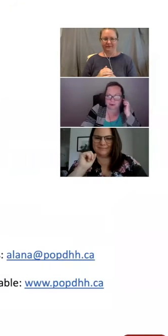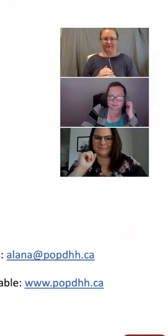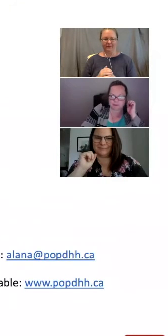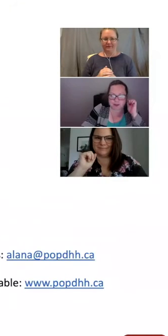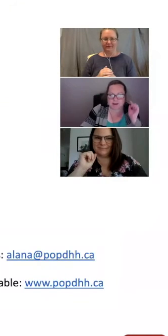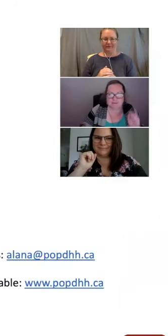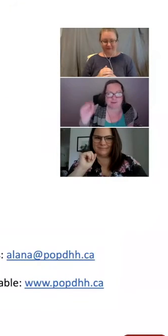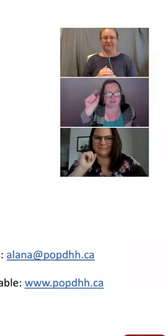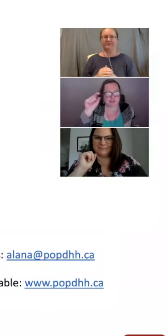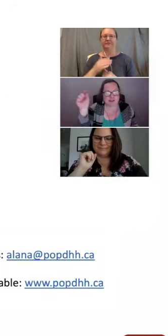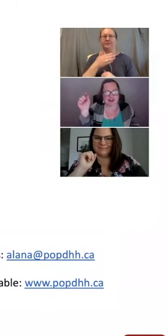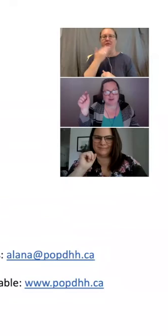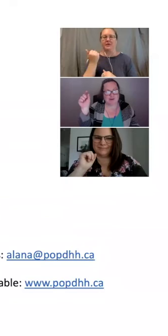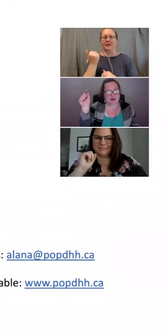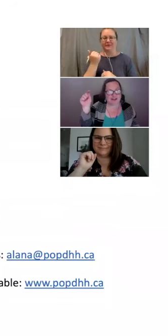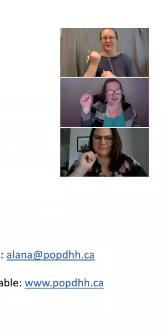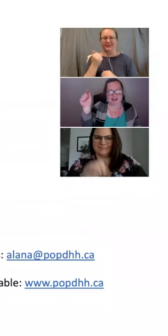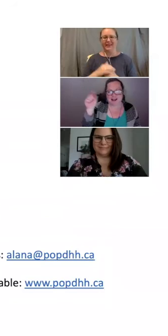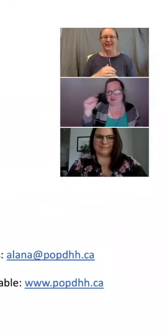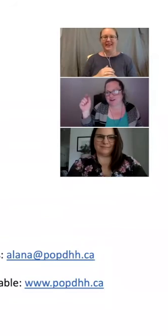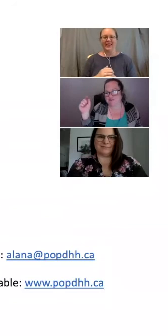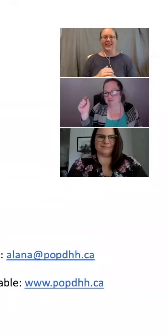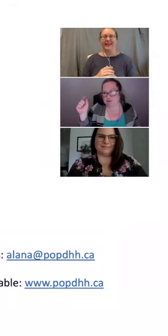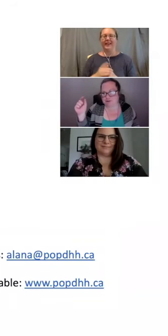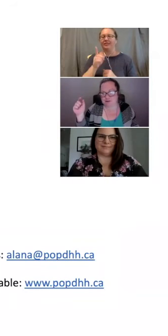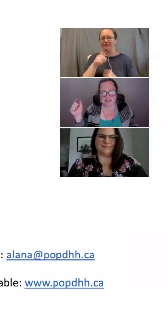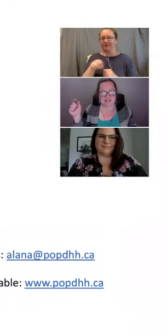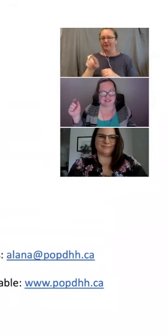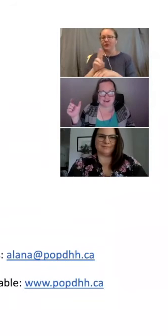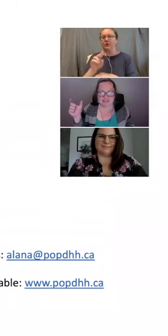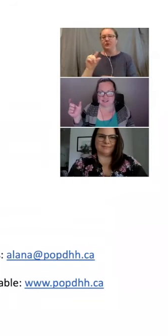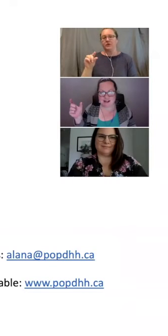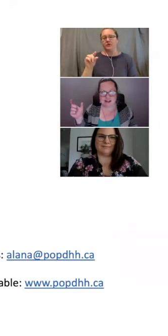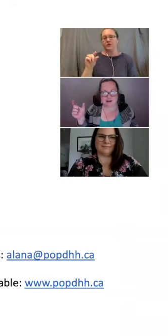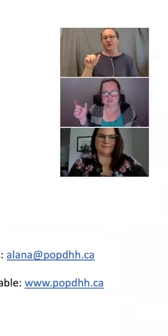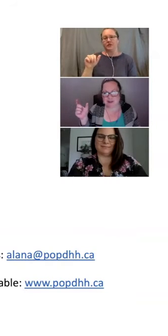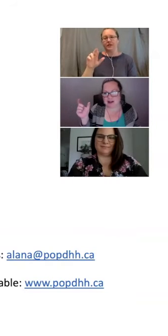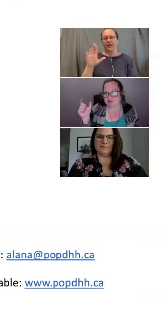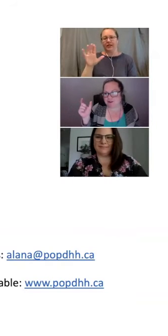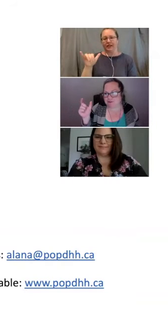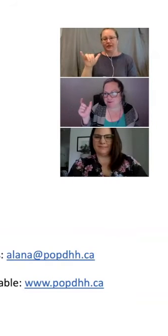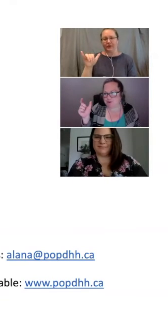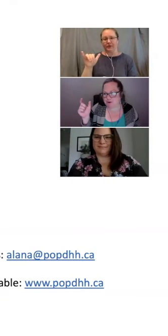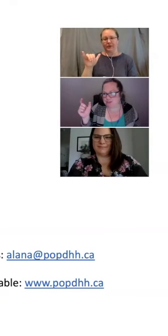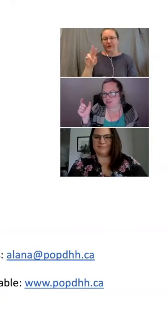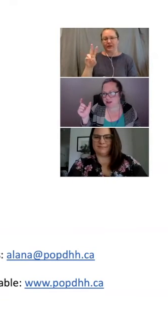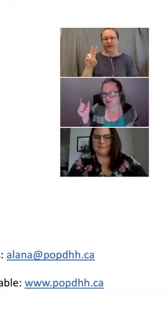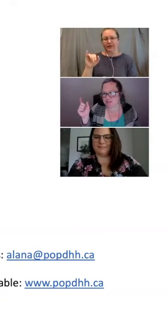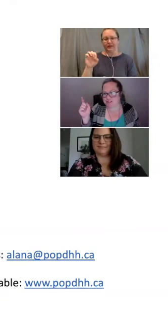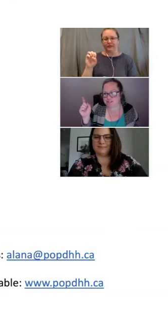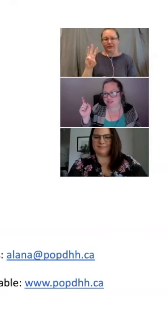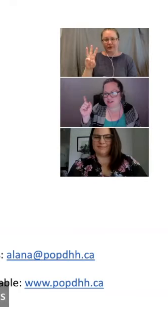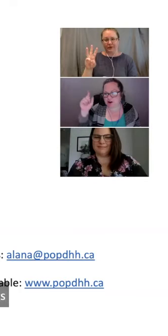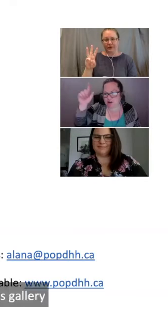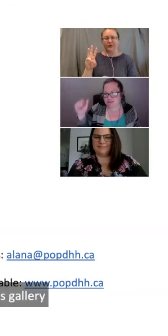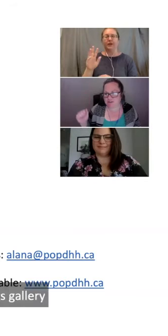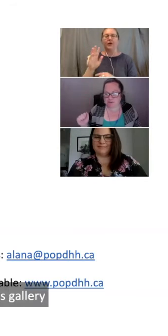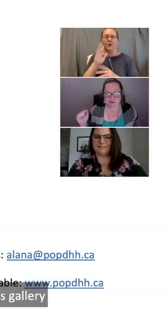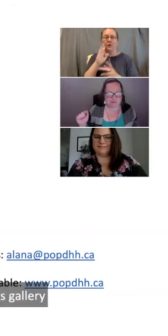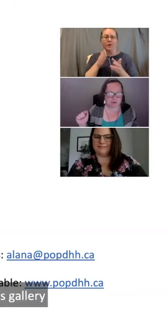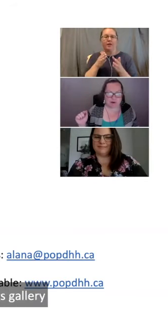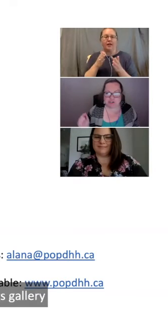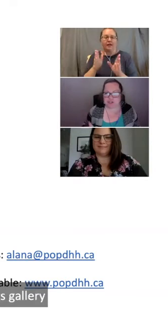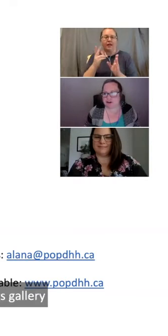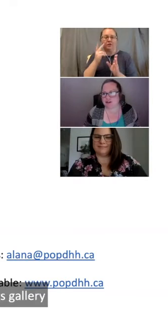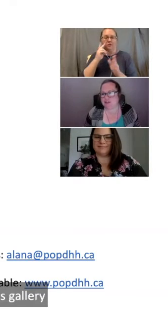There we go. Make sure that you are in gallery view for these settings. Gallery view is going to allow you to see all of